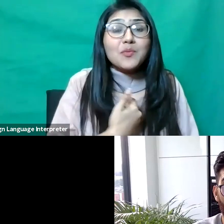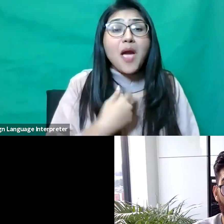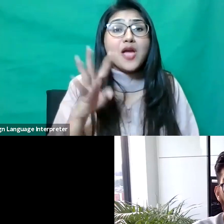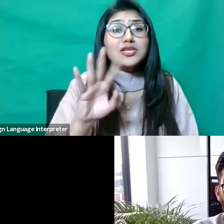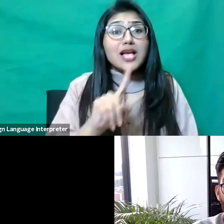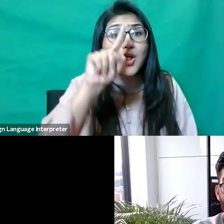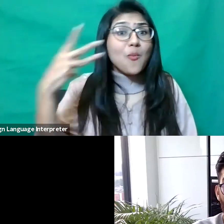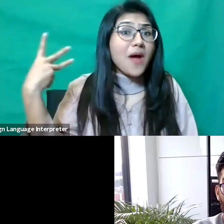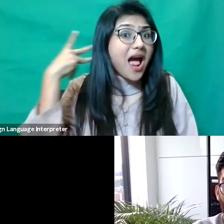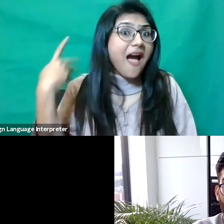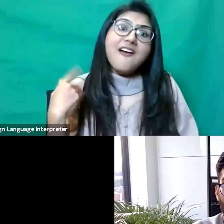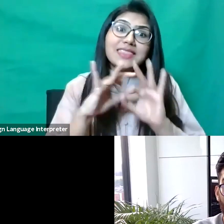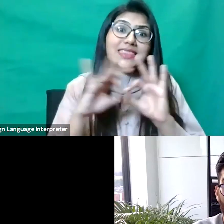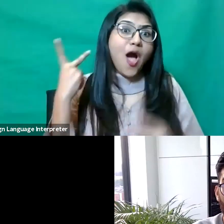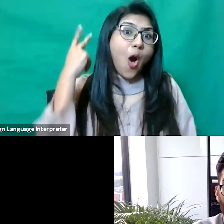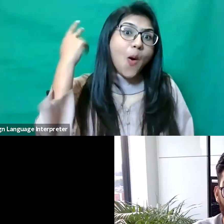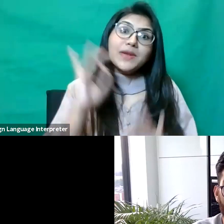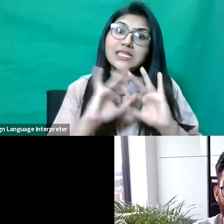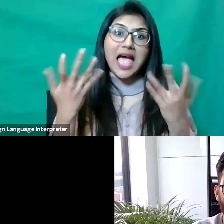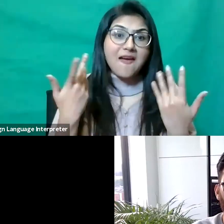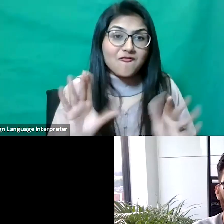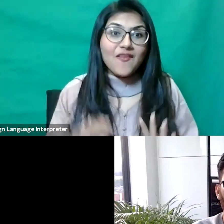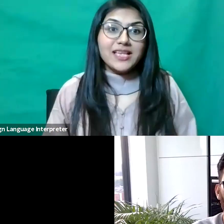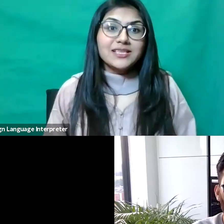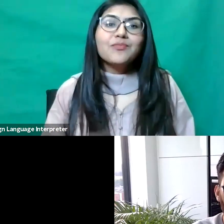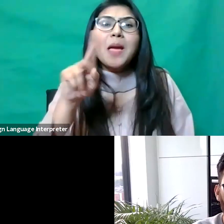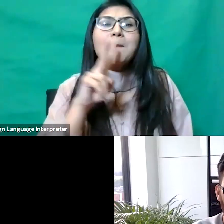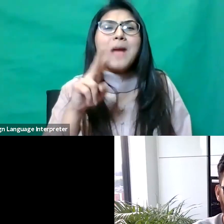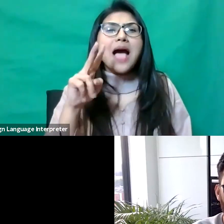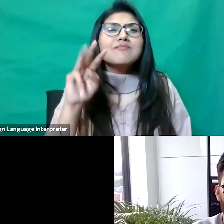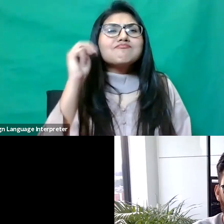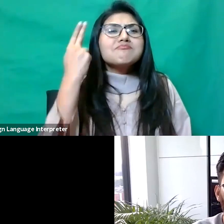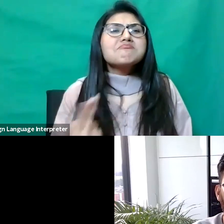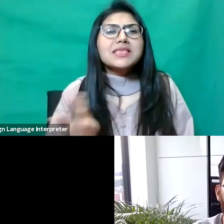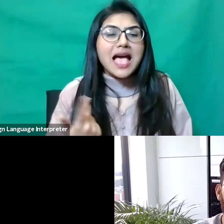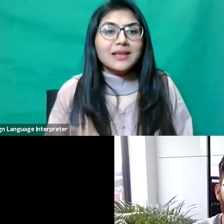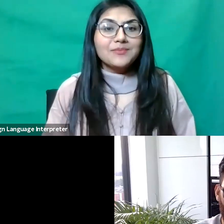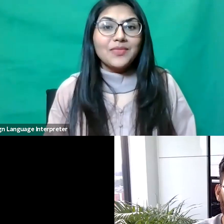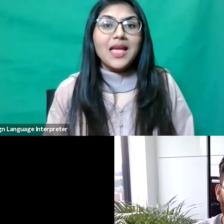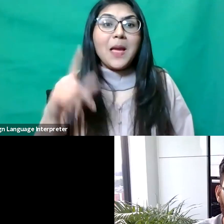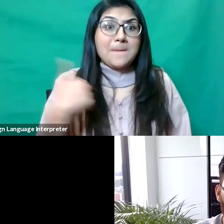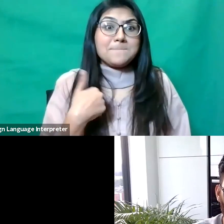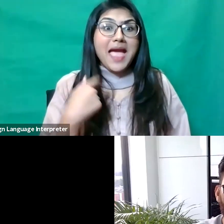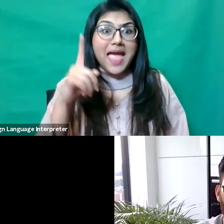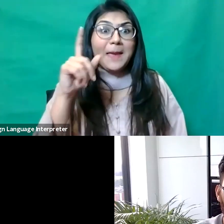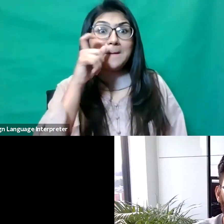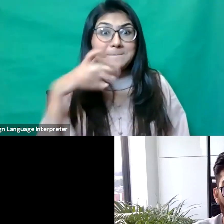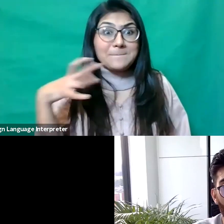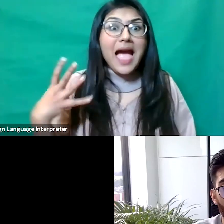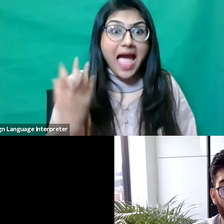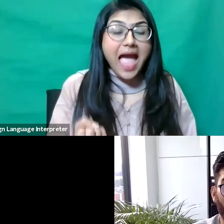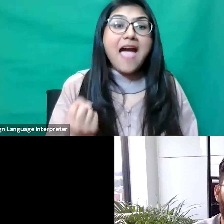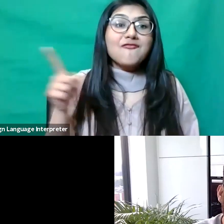old. But I mean, like for example, one of my brothers, he was born deaf as